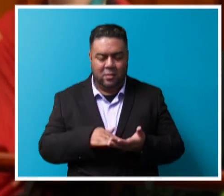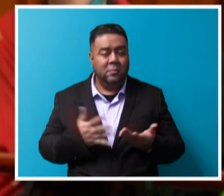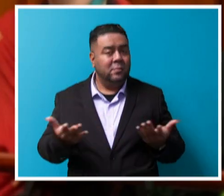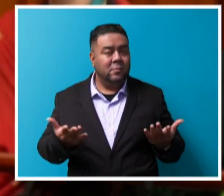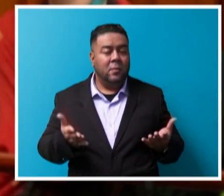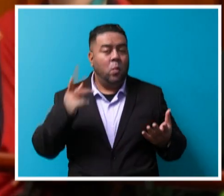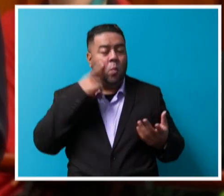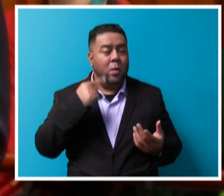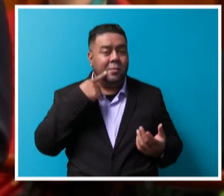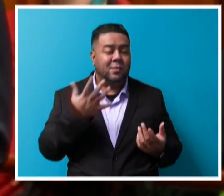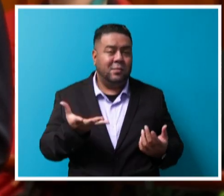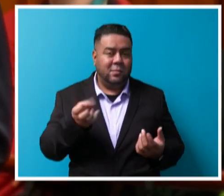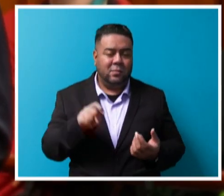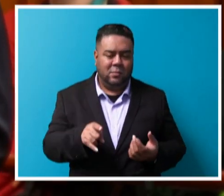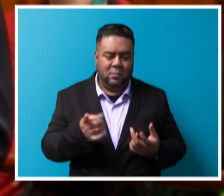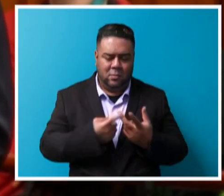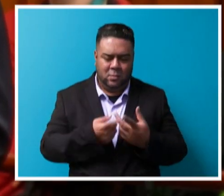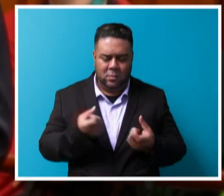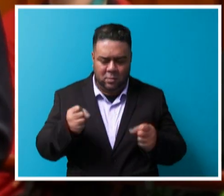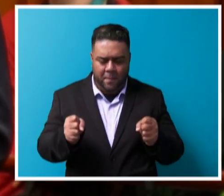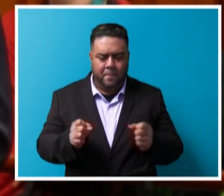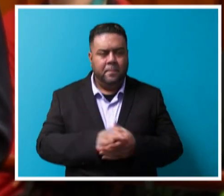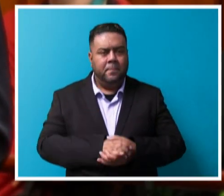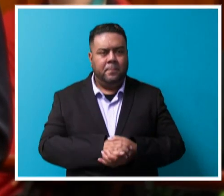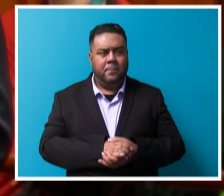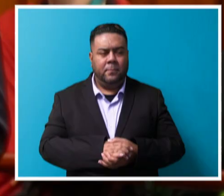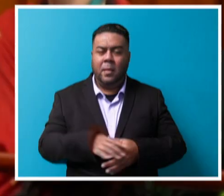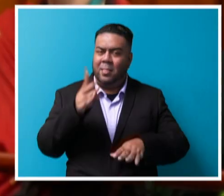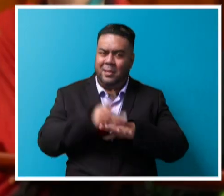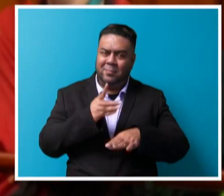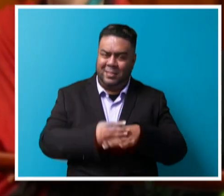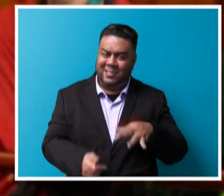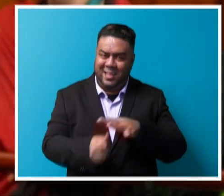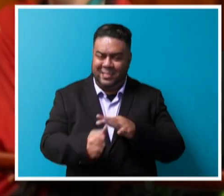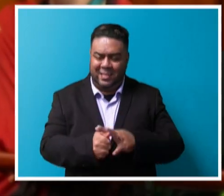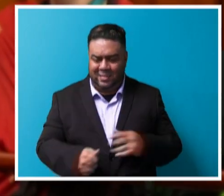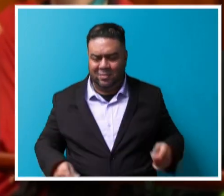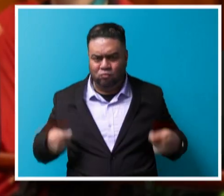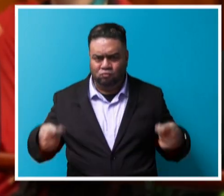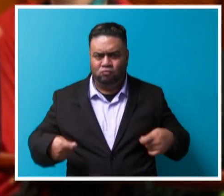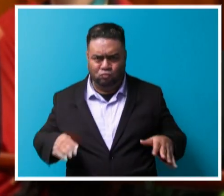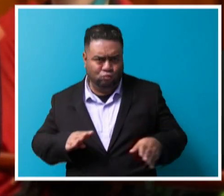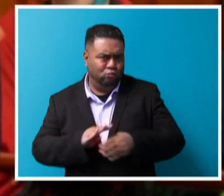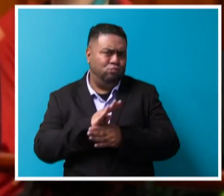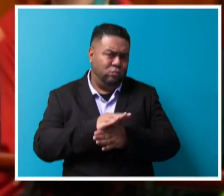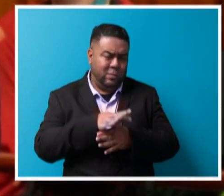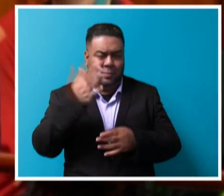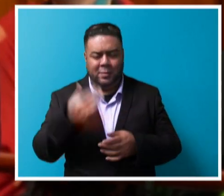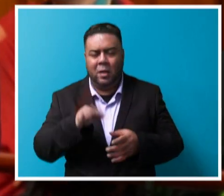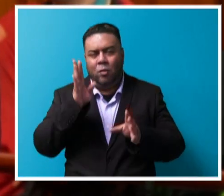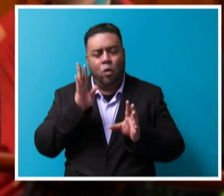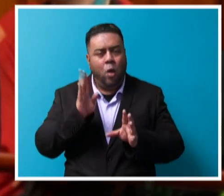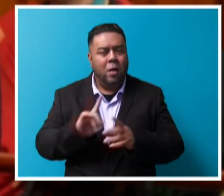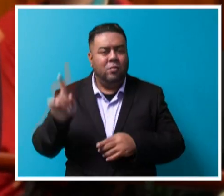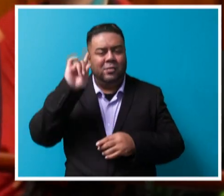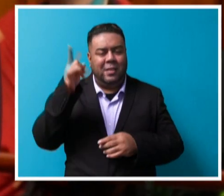and sanitation system, disability access in the clinics, and reliable electricity and digital